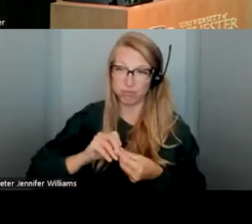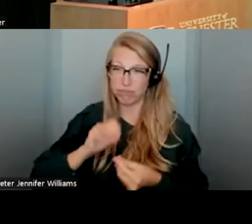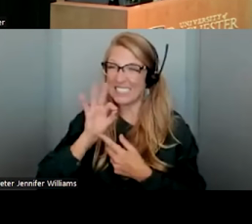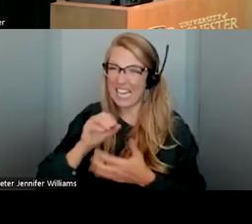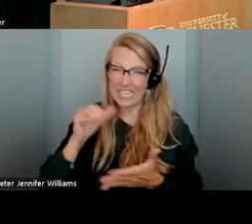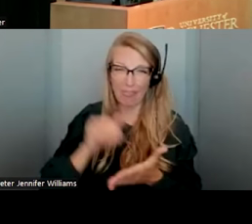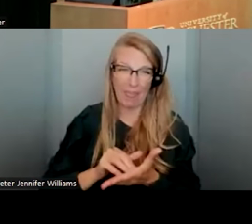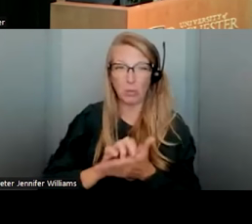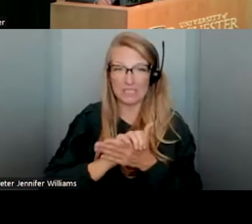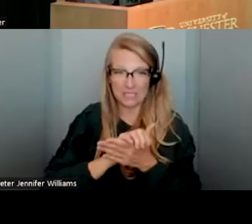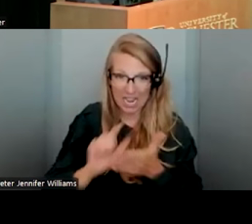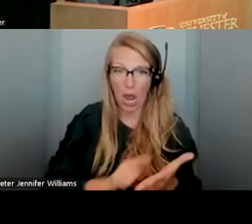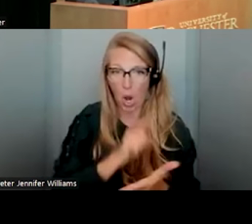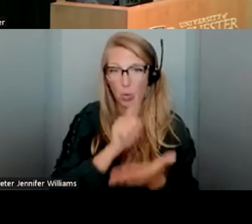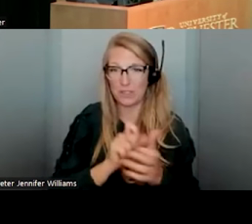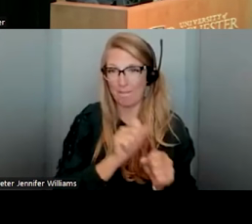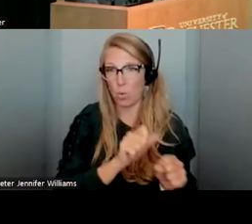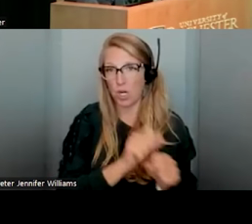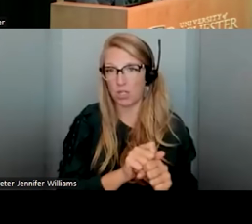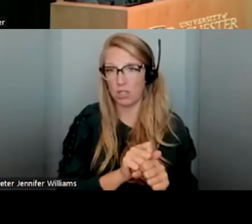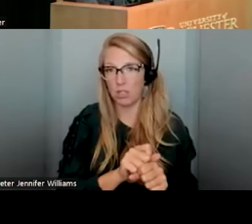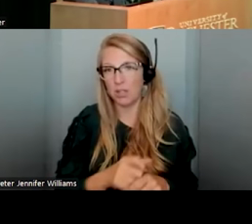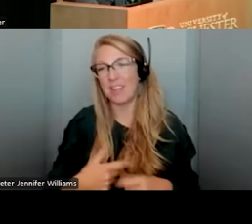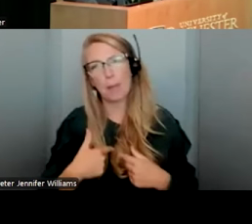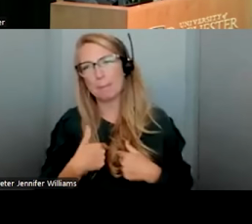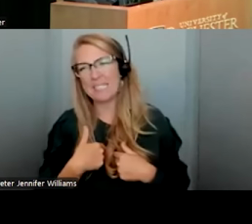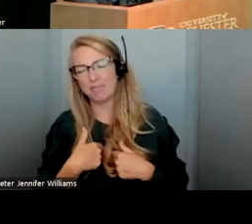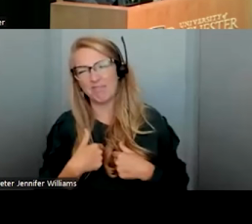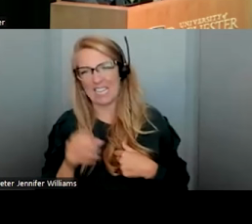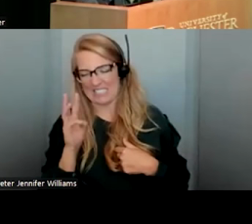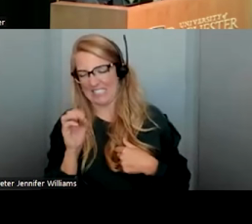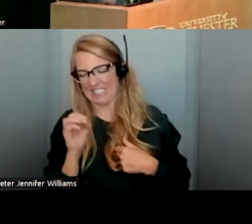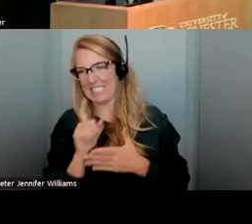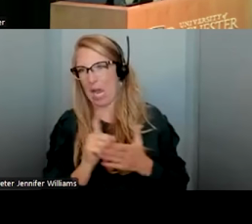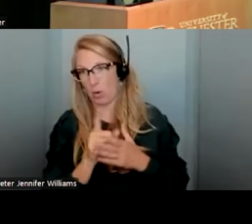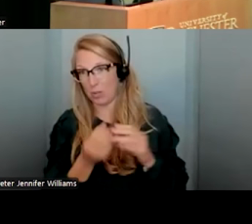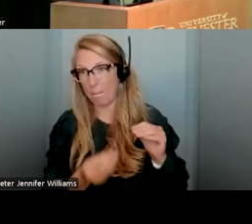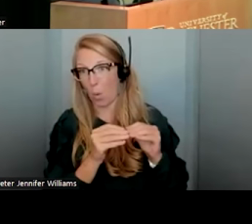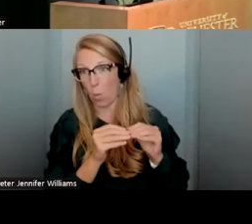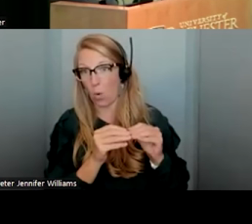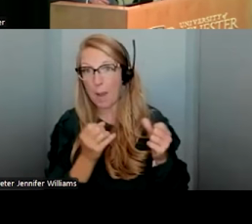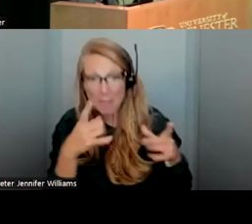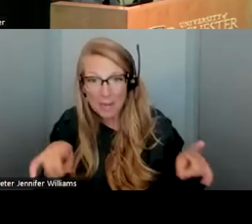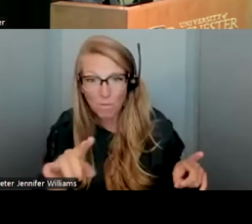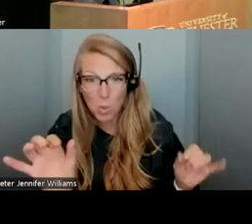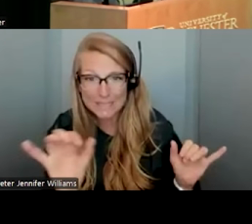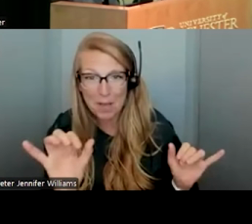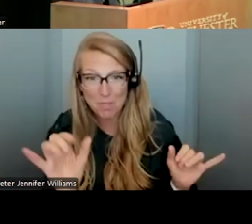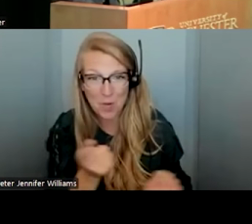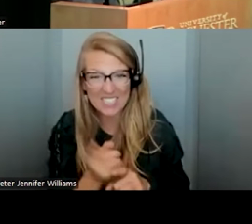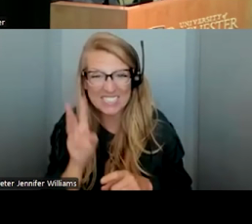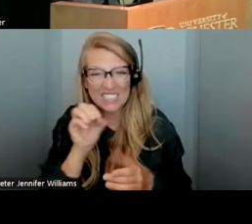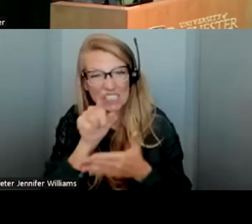Now, you know, somebody like me actually work about 60 hours a week, I think. And many of you do as well. And that